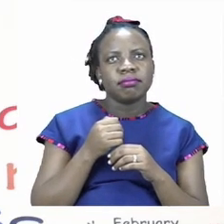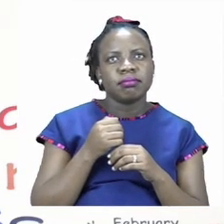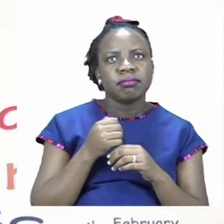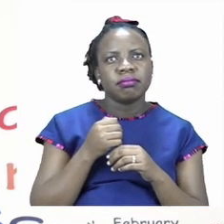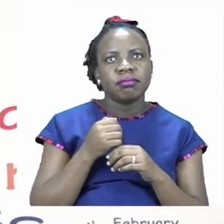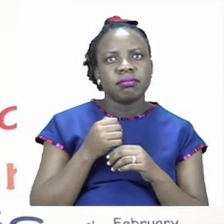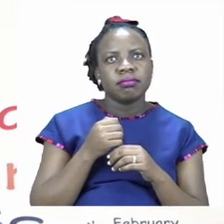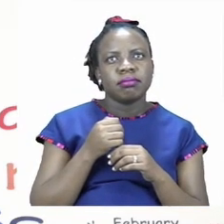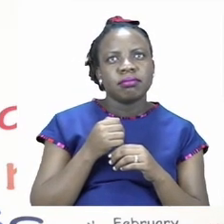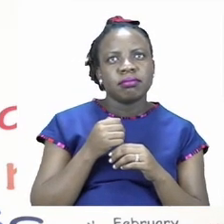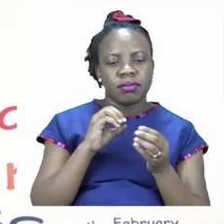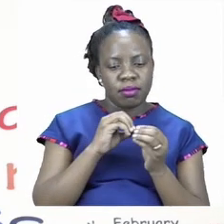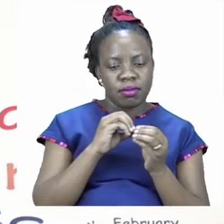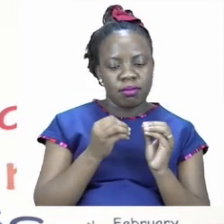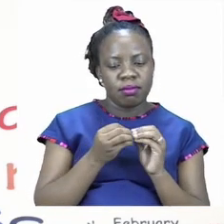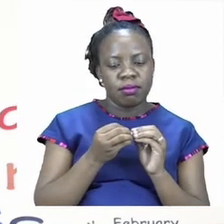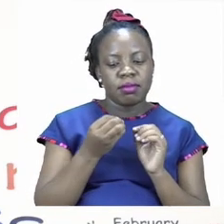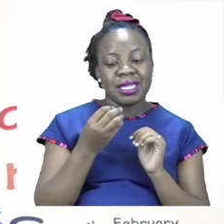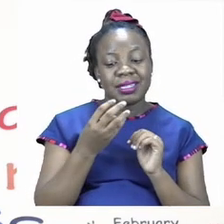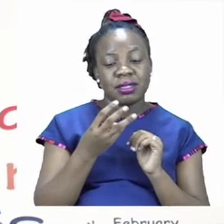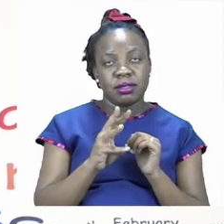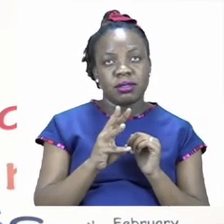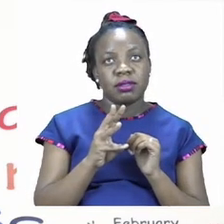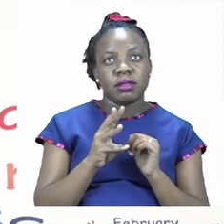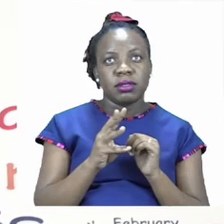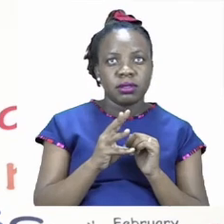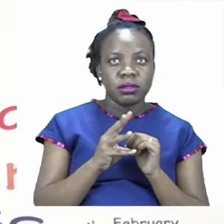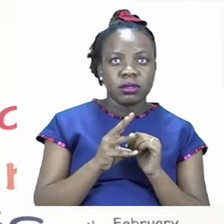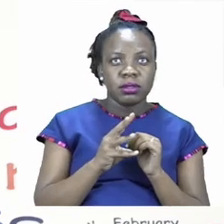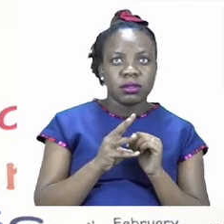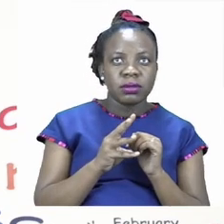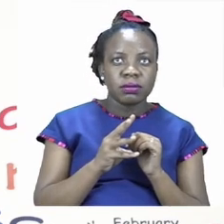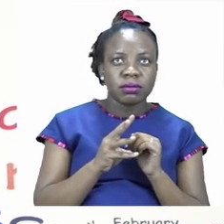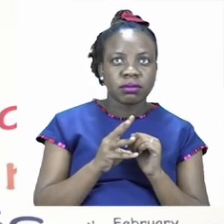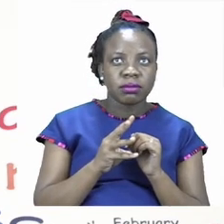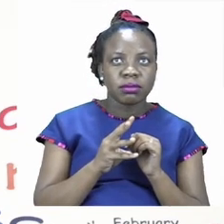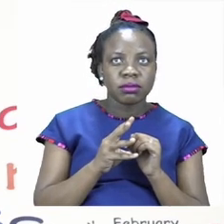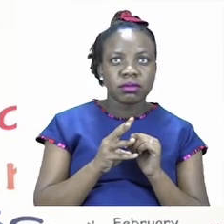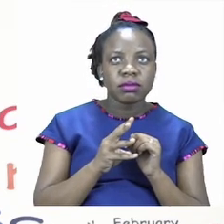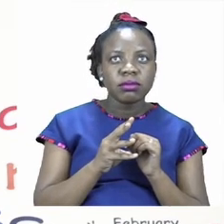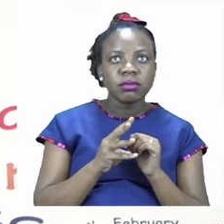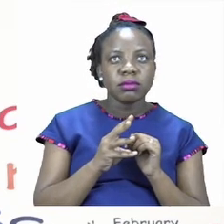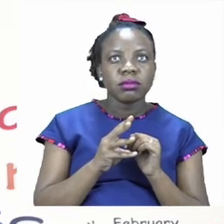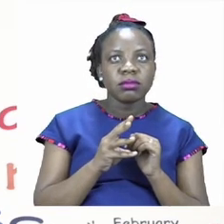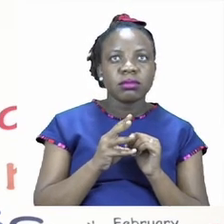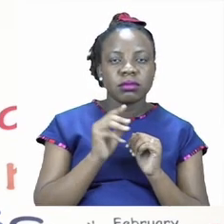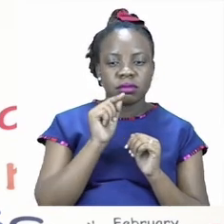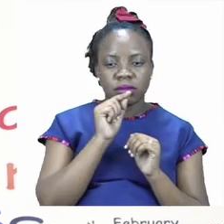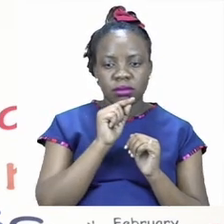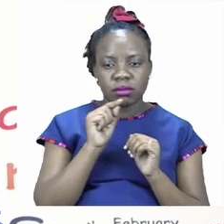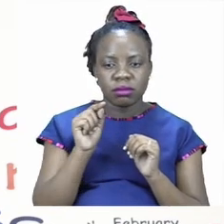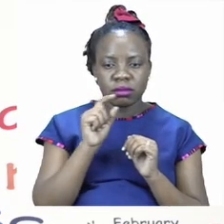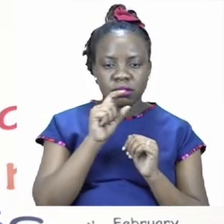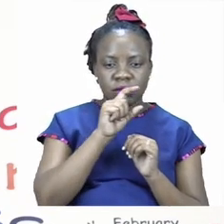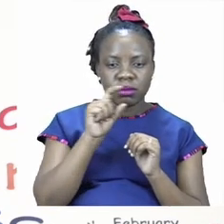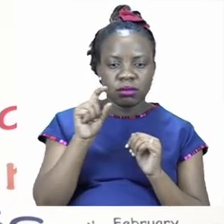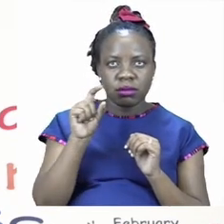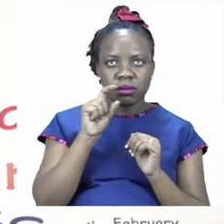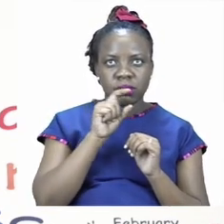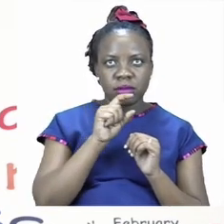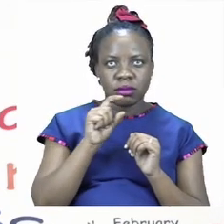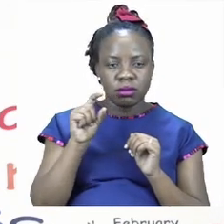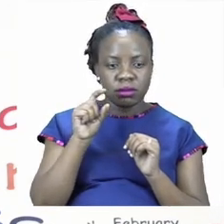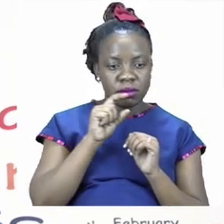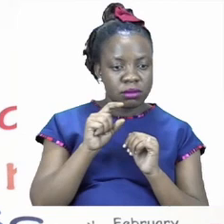6. Now the whole idea is that for our width, which is going across, you need to do the number they